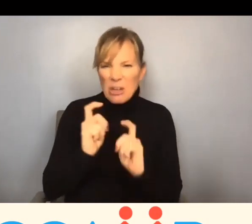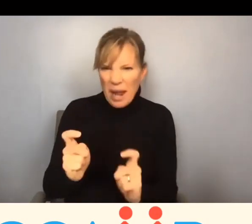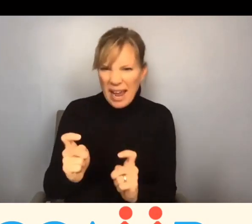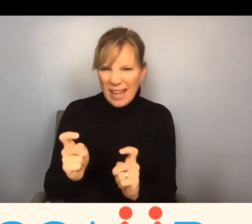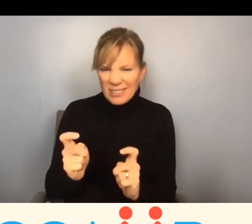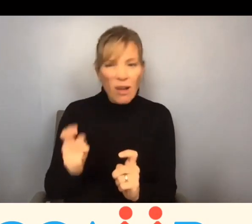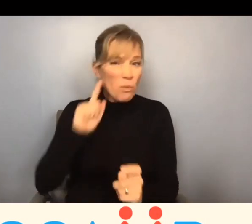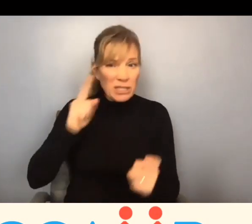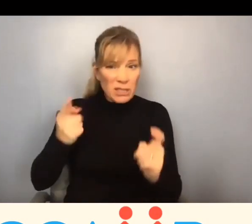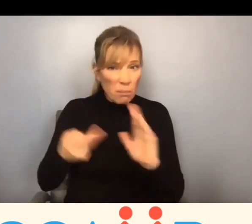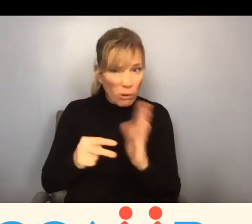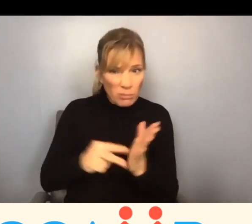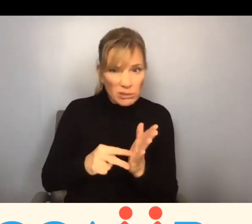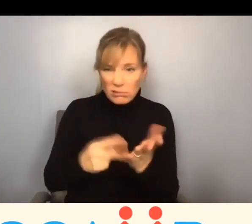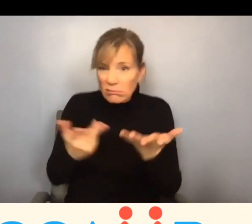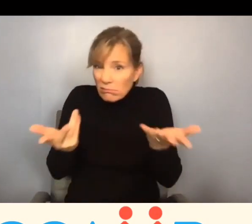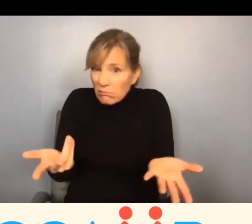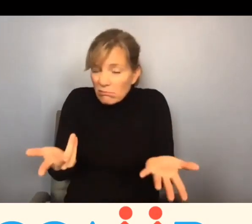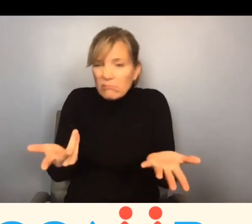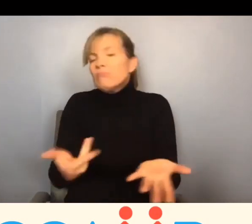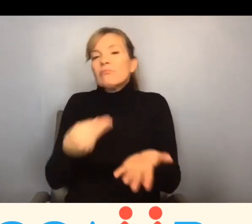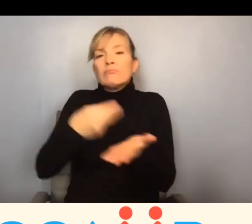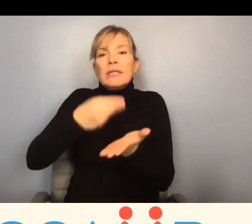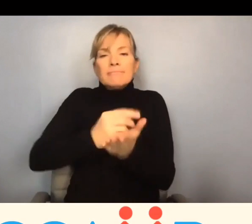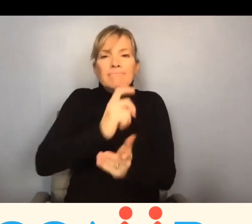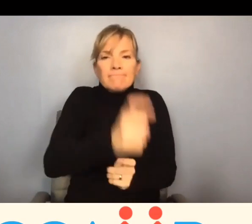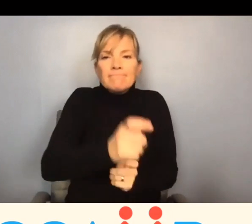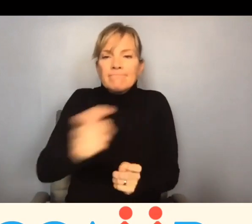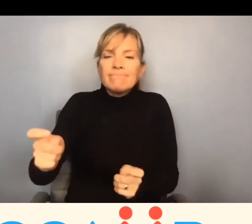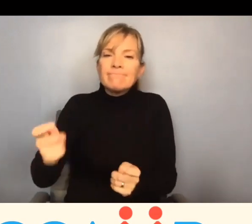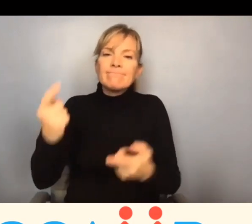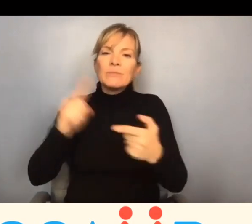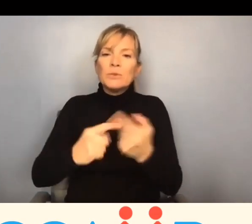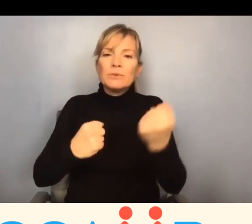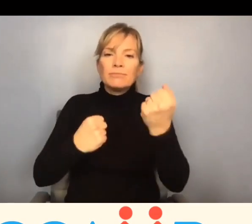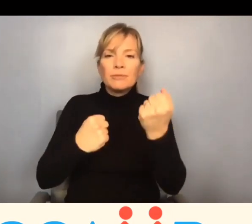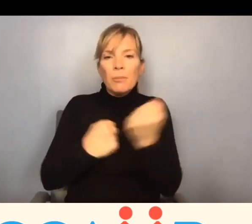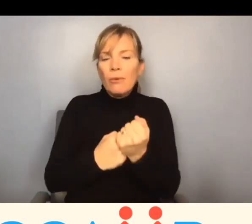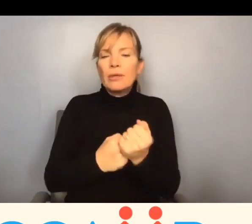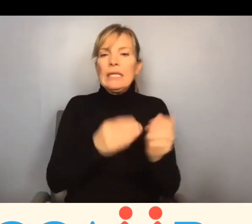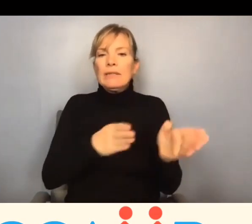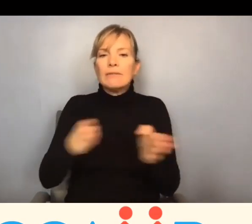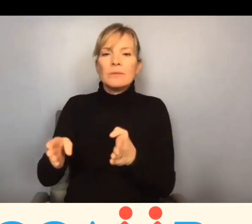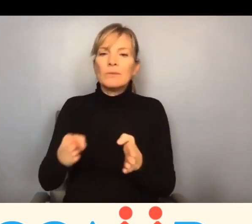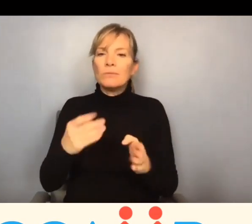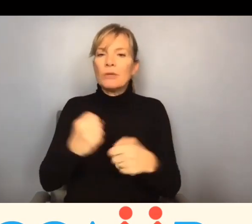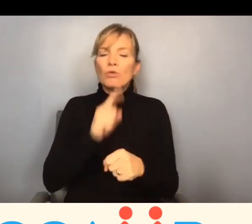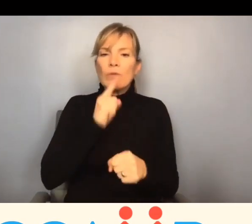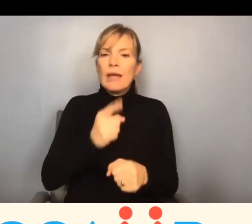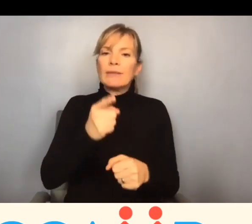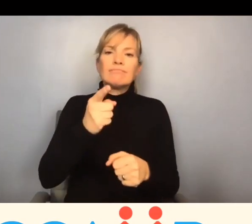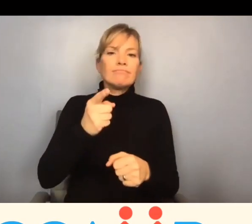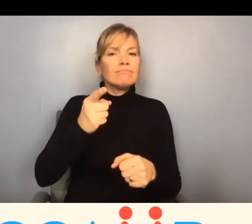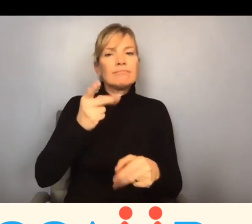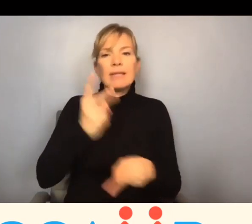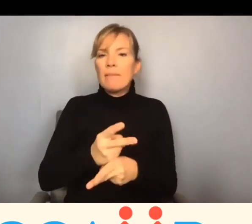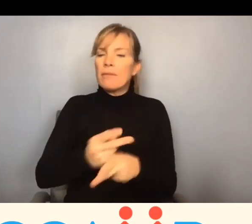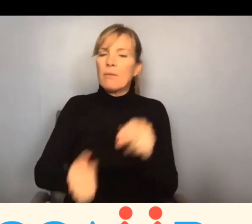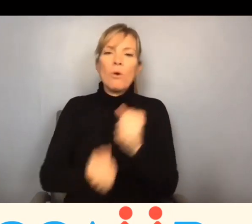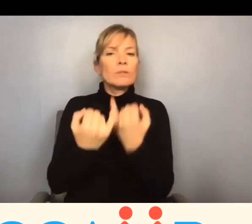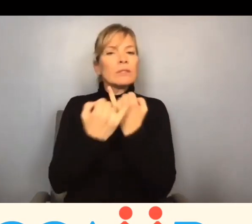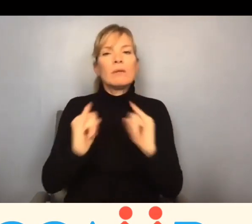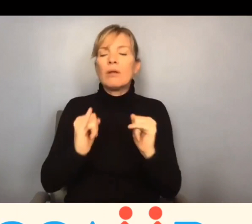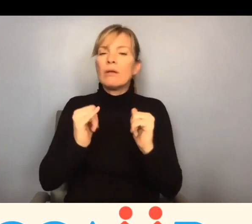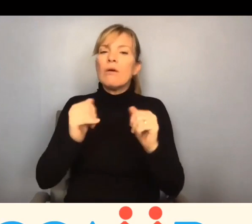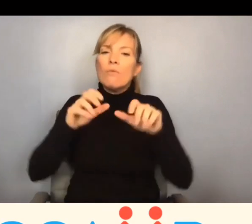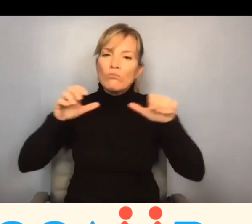mini grants was to provide funds to support individuals to attain the most independent, productive, and